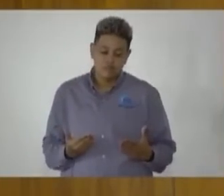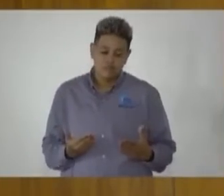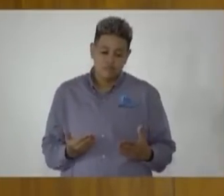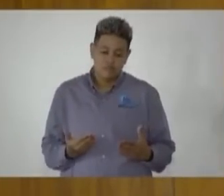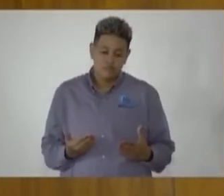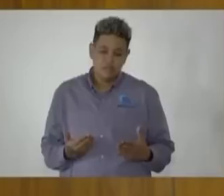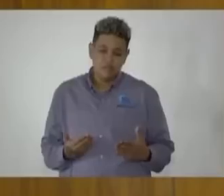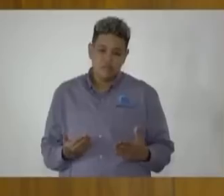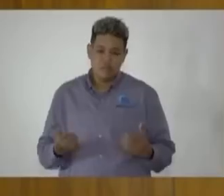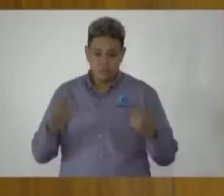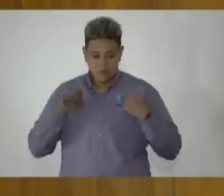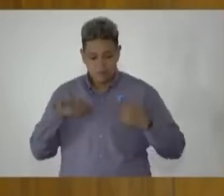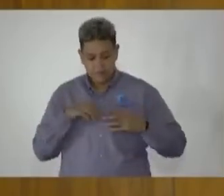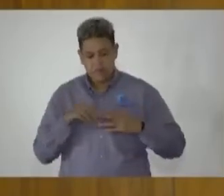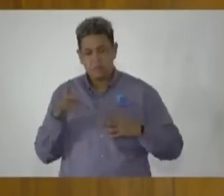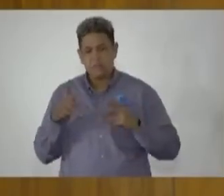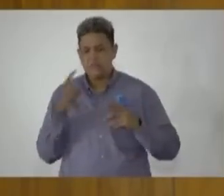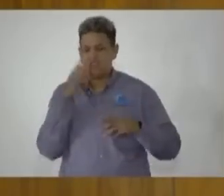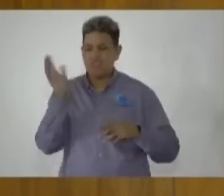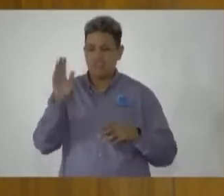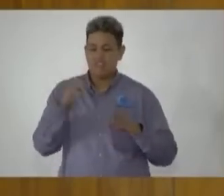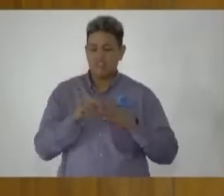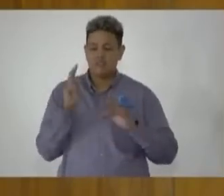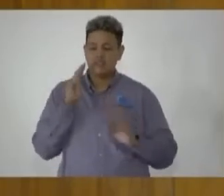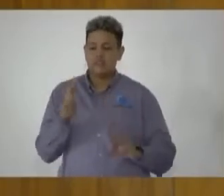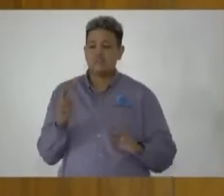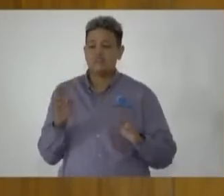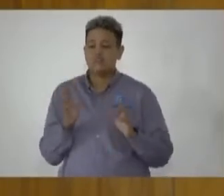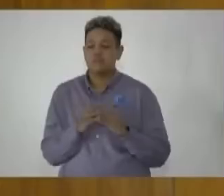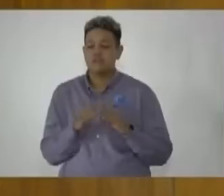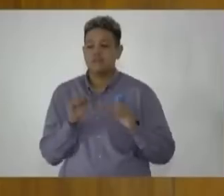sought and got a